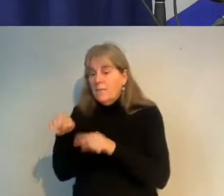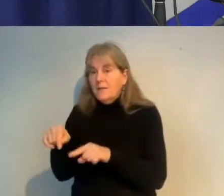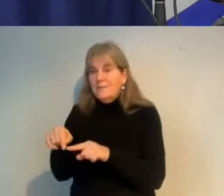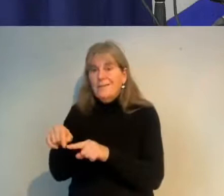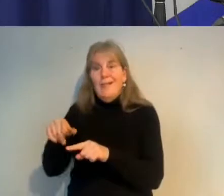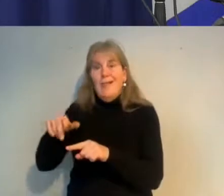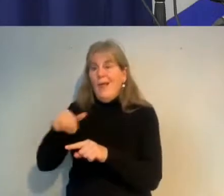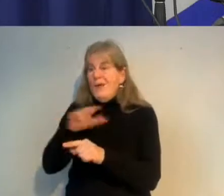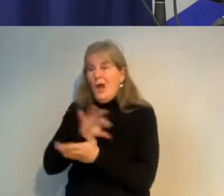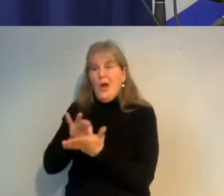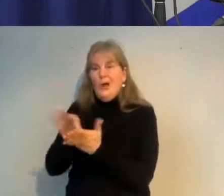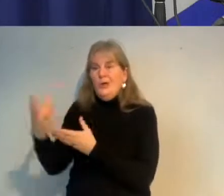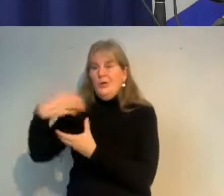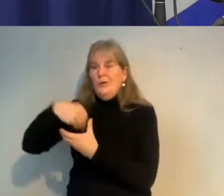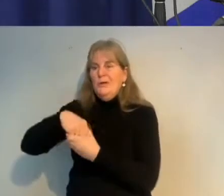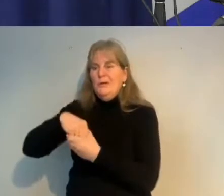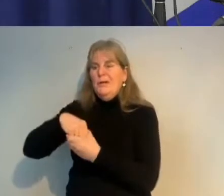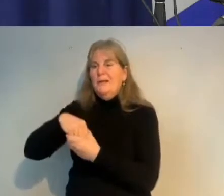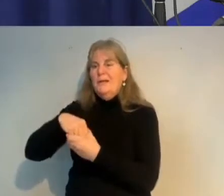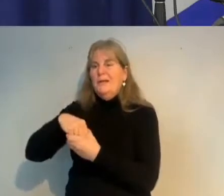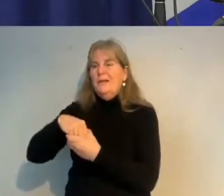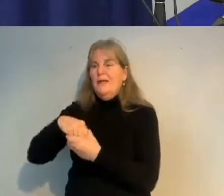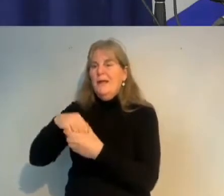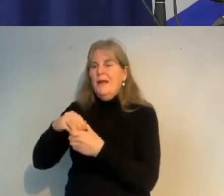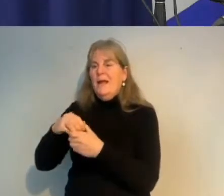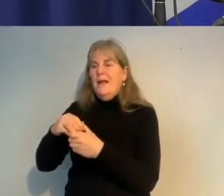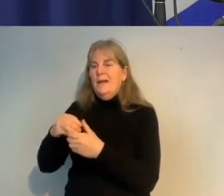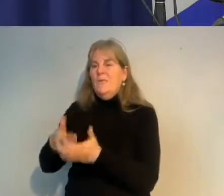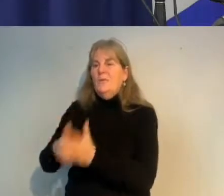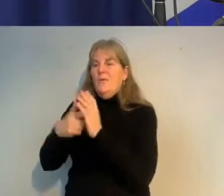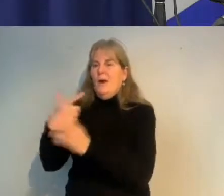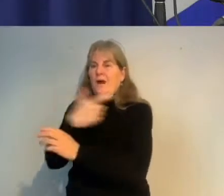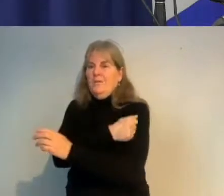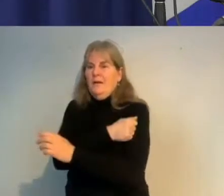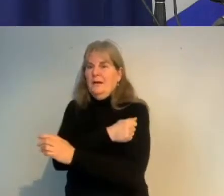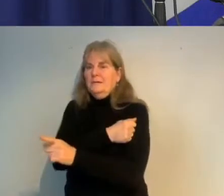those people who need to be fully vaccinated.